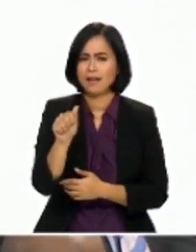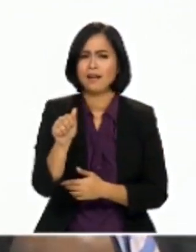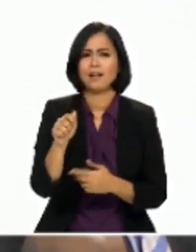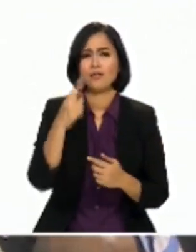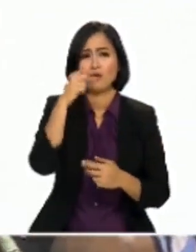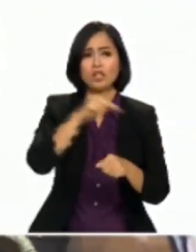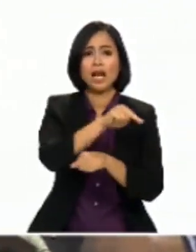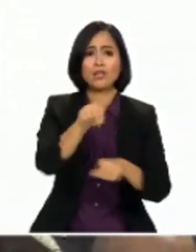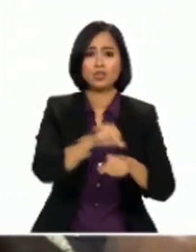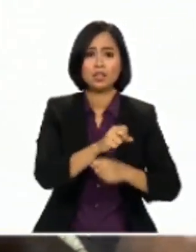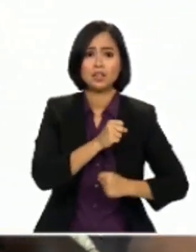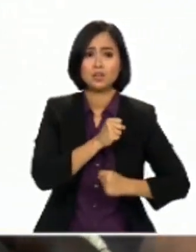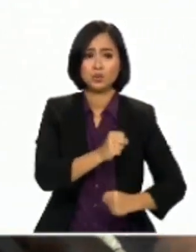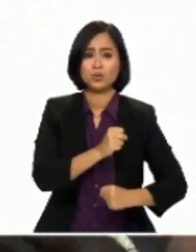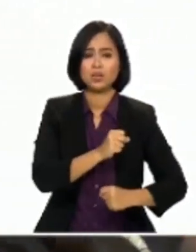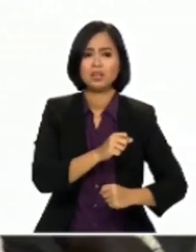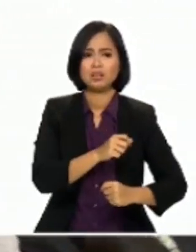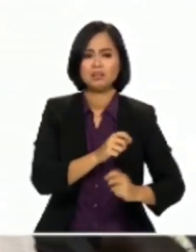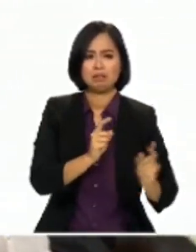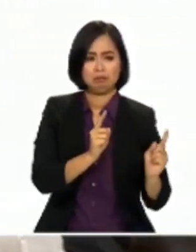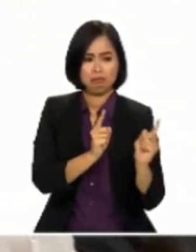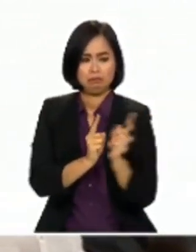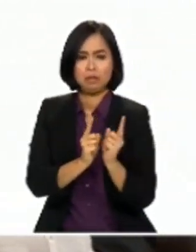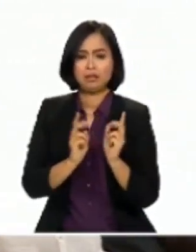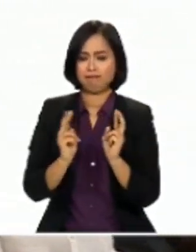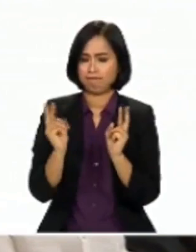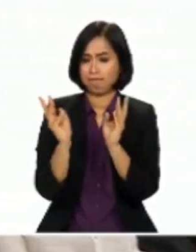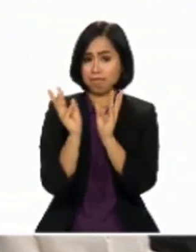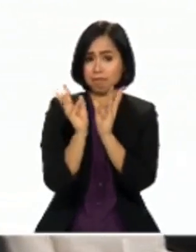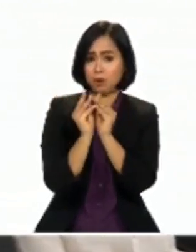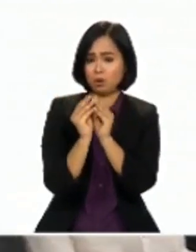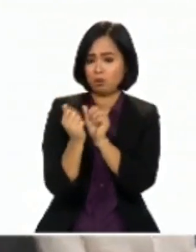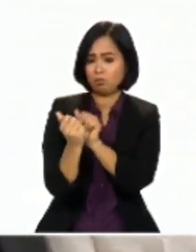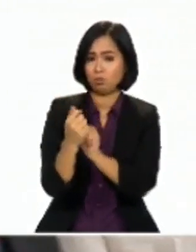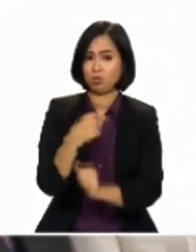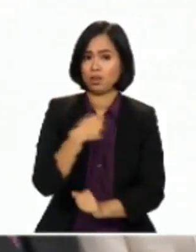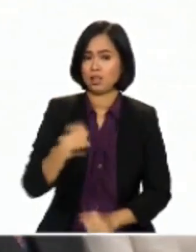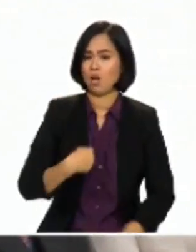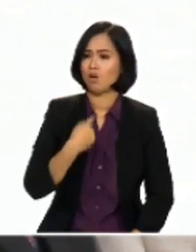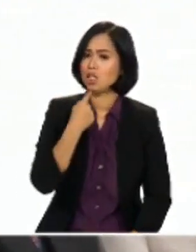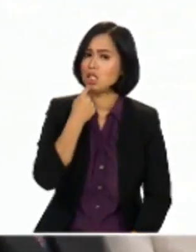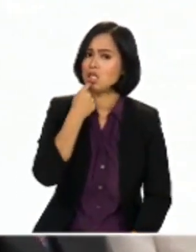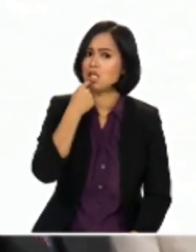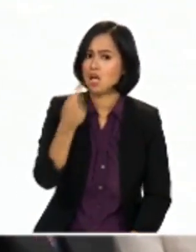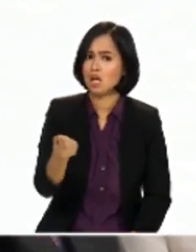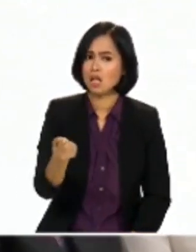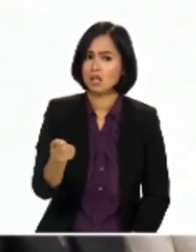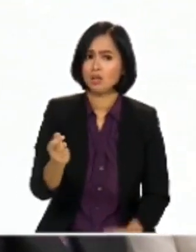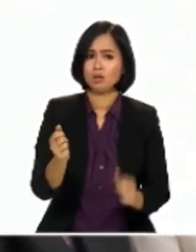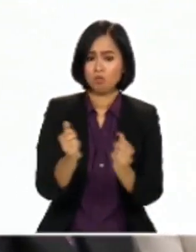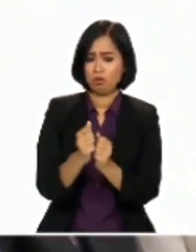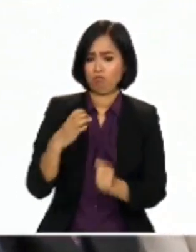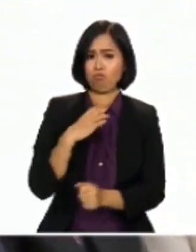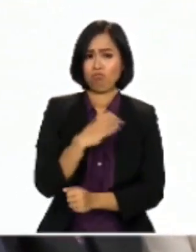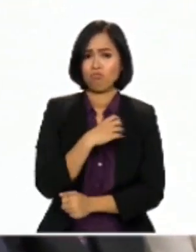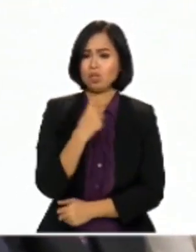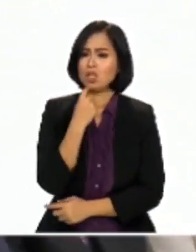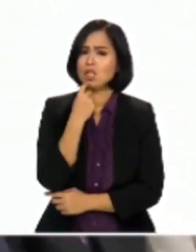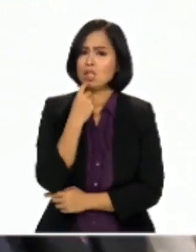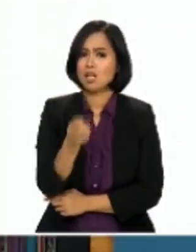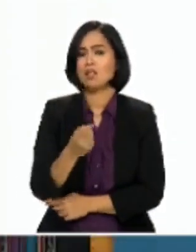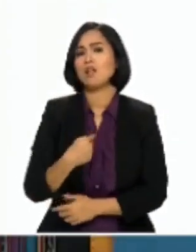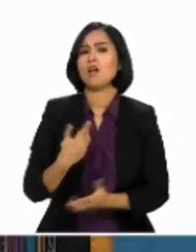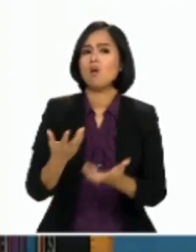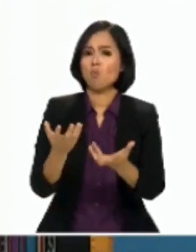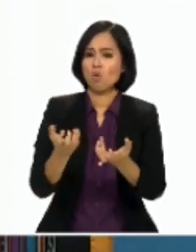security. In that meeting, I said, cabinet members were there, I want to go